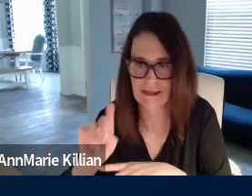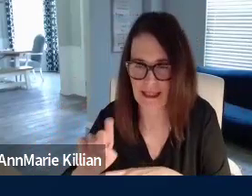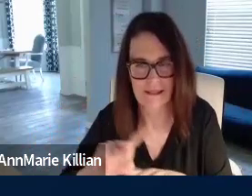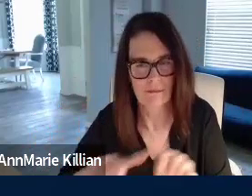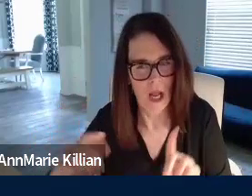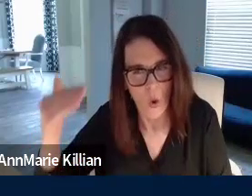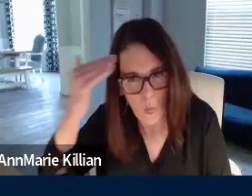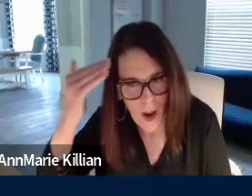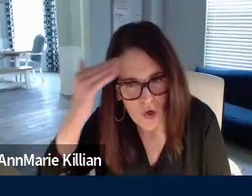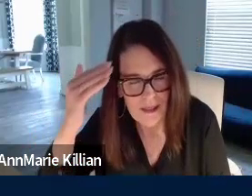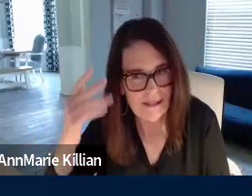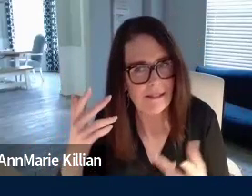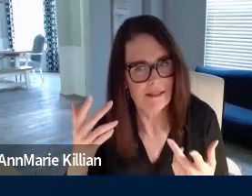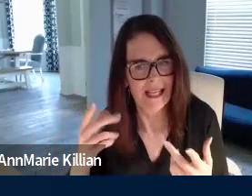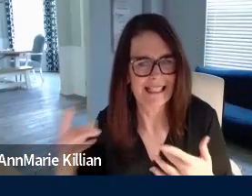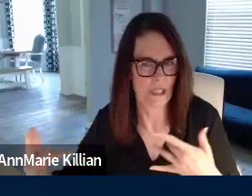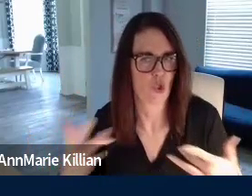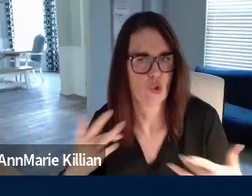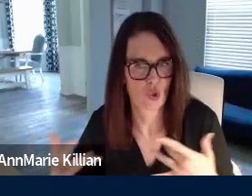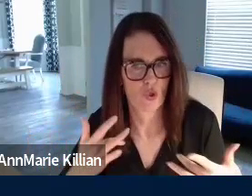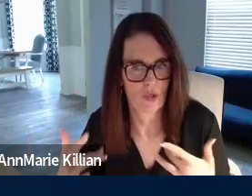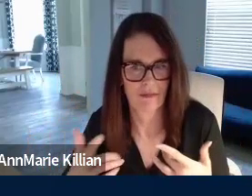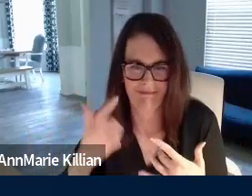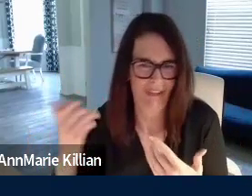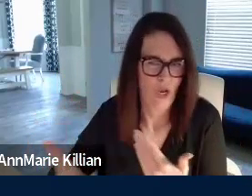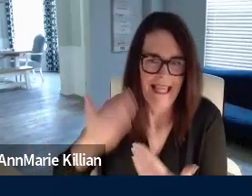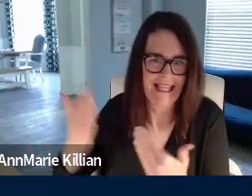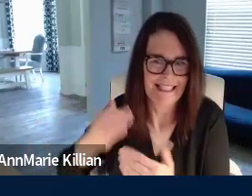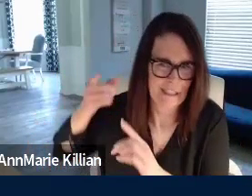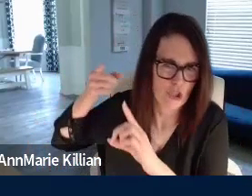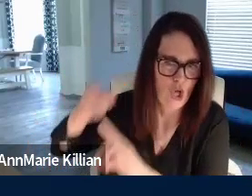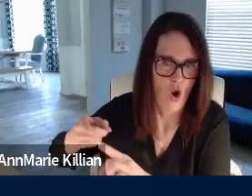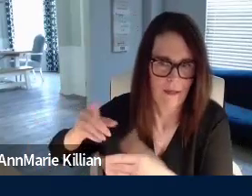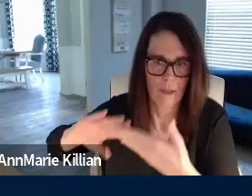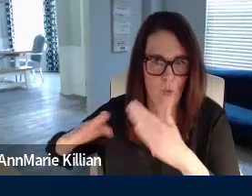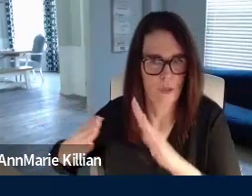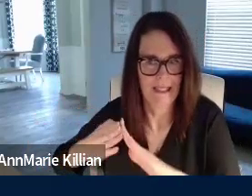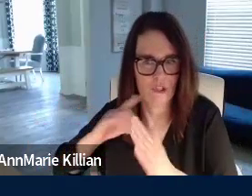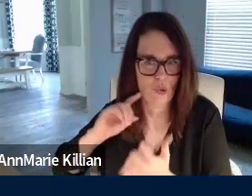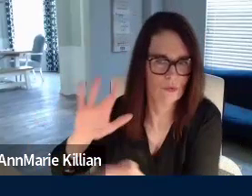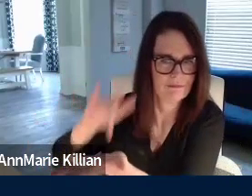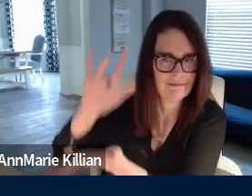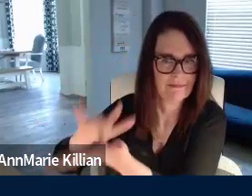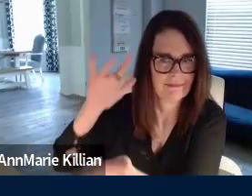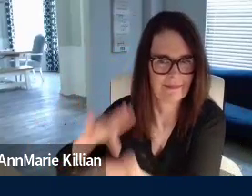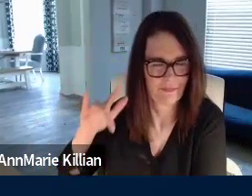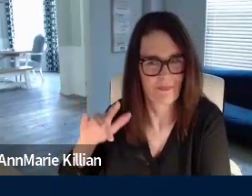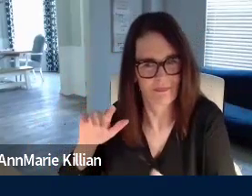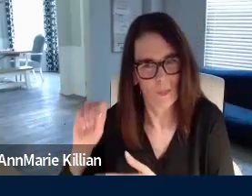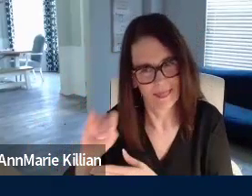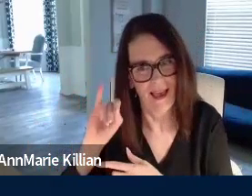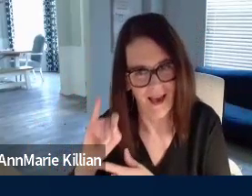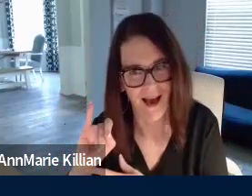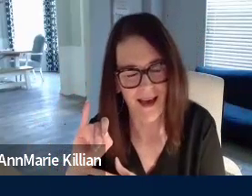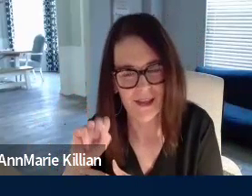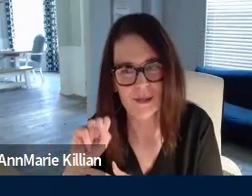different communities that and of their needs, and just the awareness. It's a big concern. It's an easy target to community and